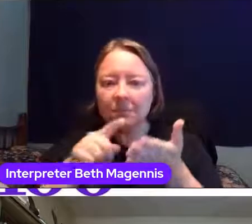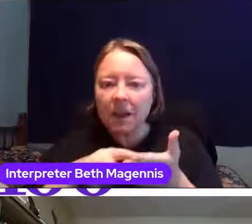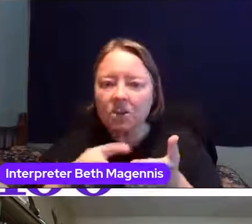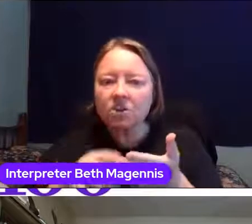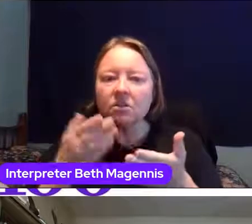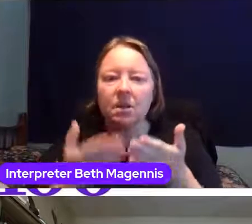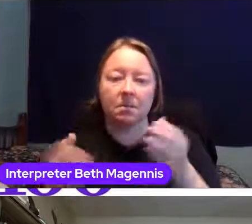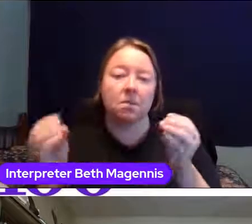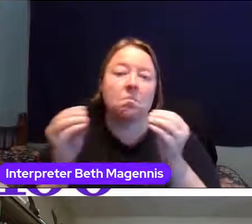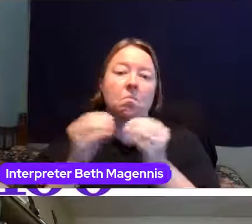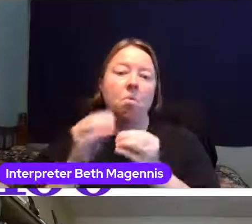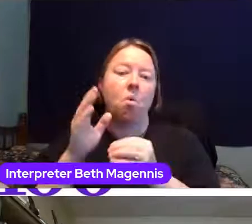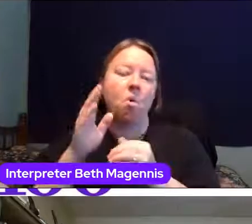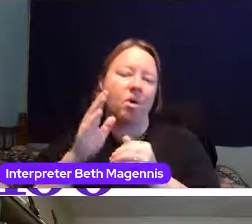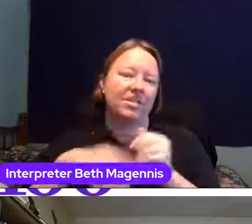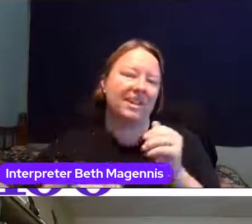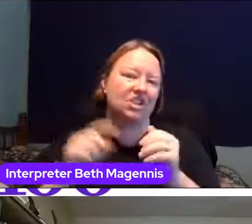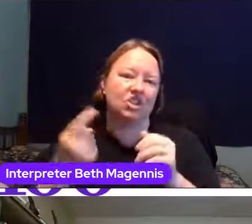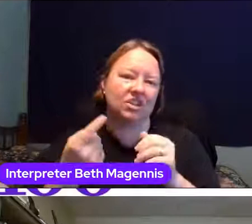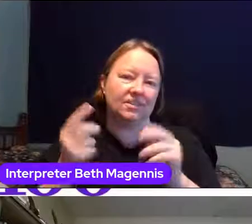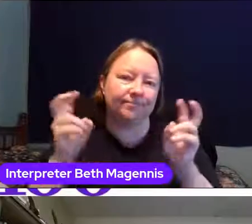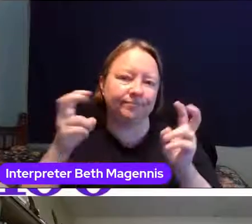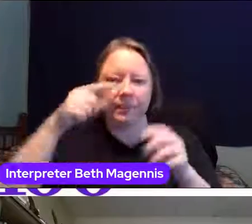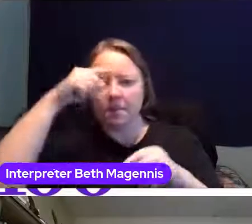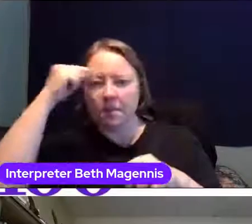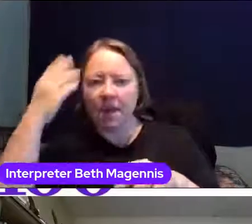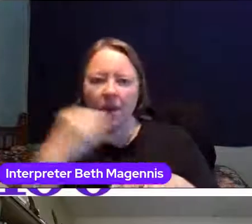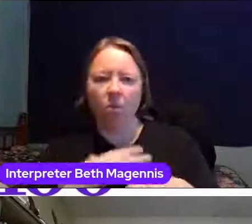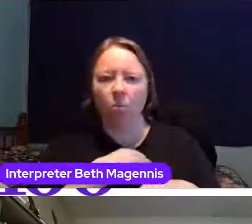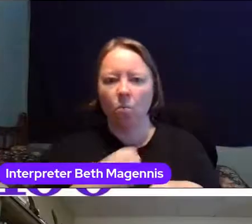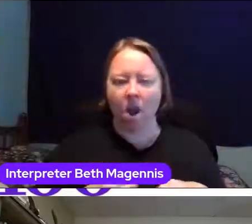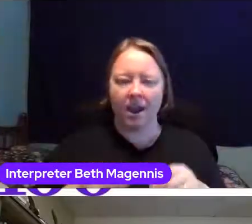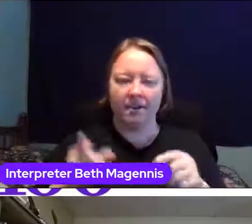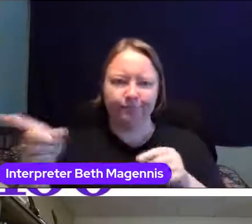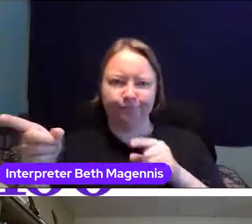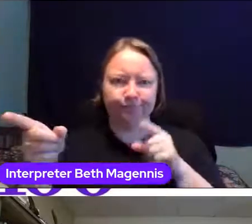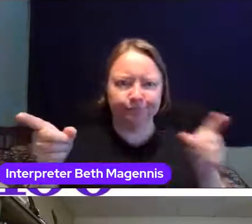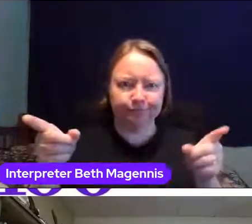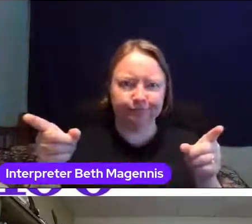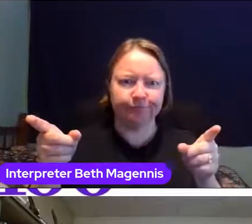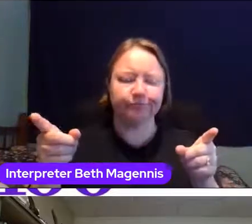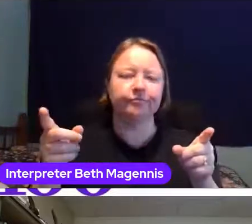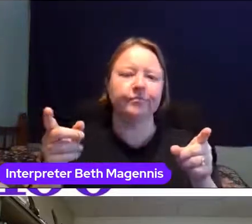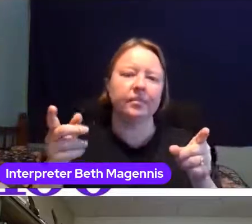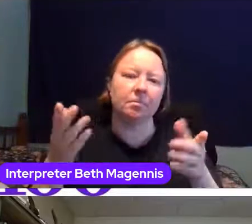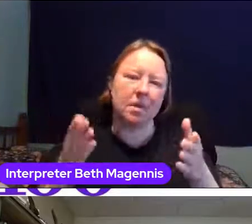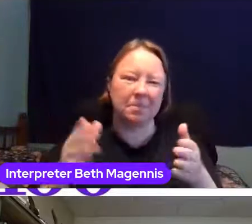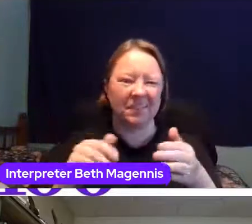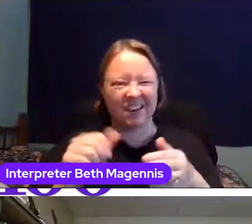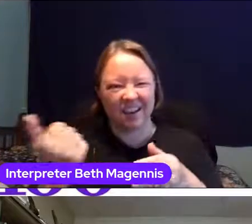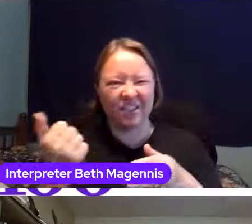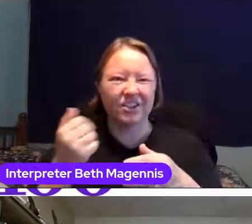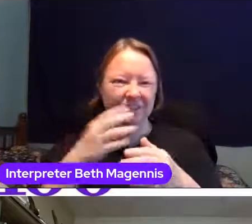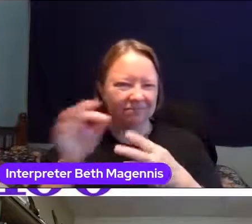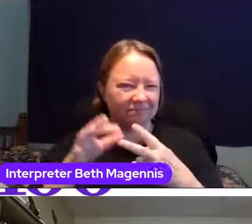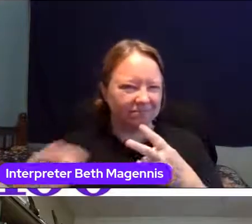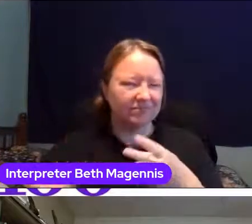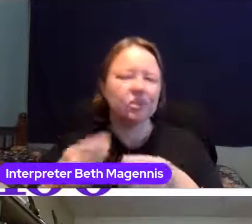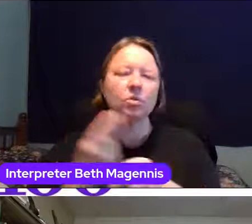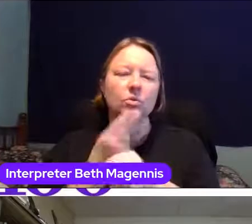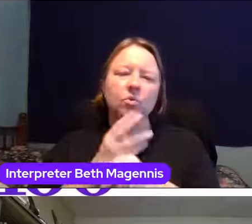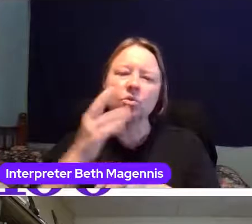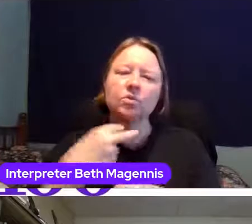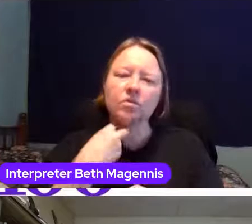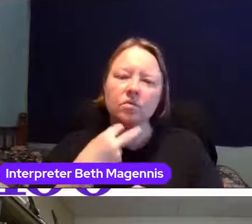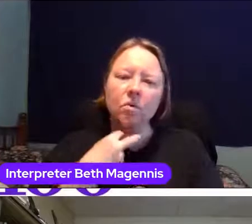than just black and white when it comes to, what it is that's needed. So I would just suggest, using that voice and reaching